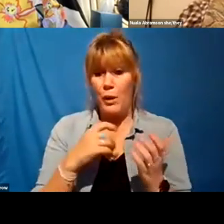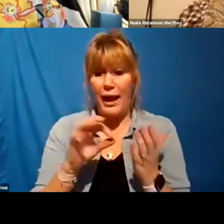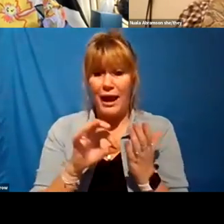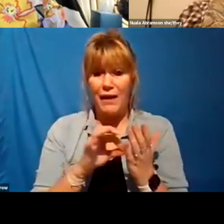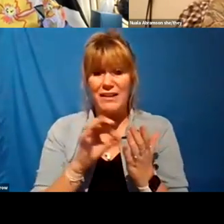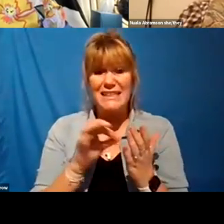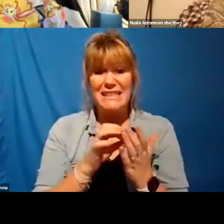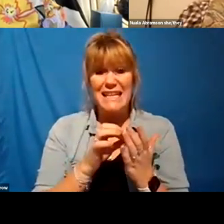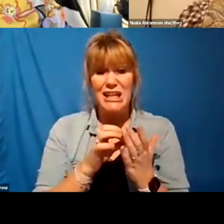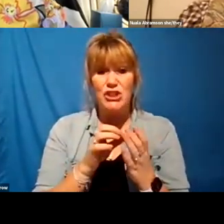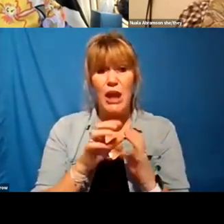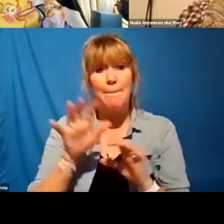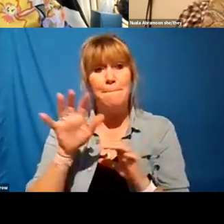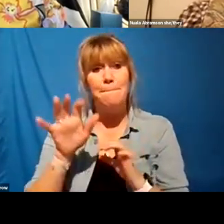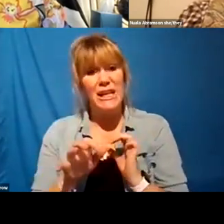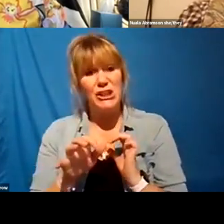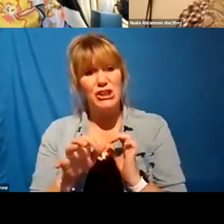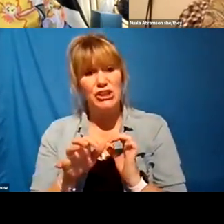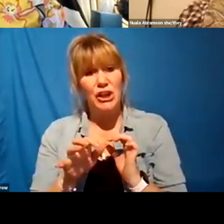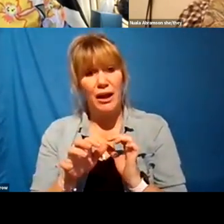know.